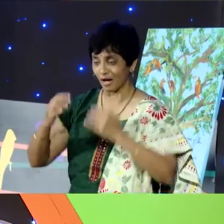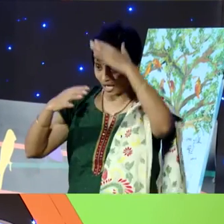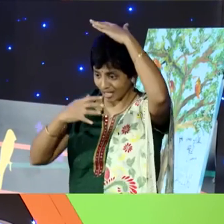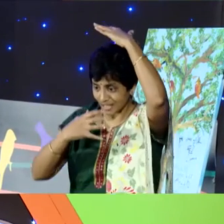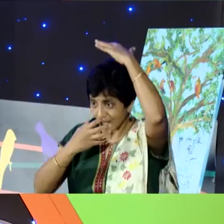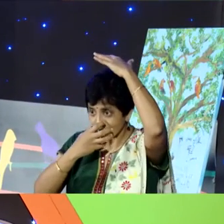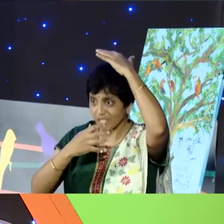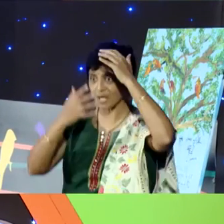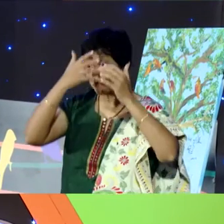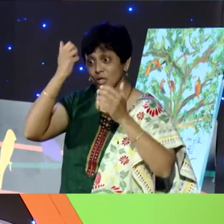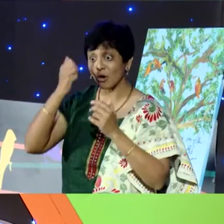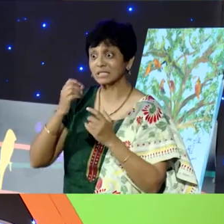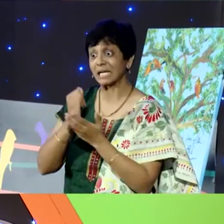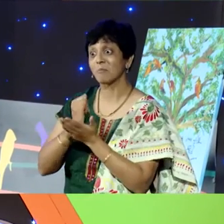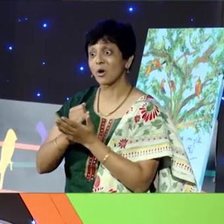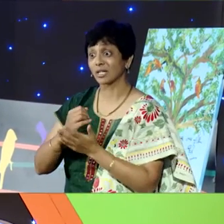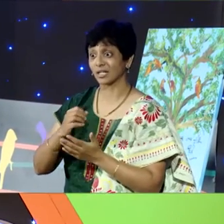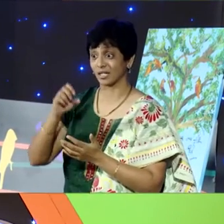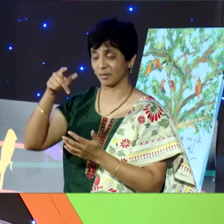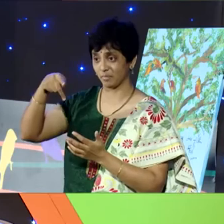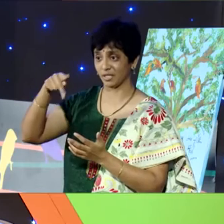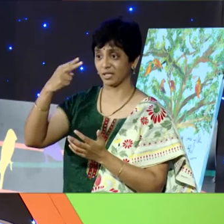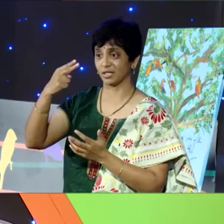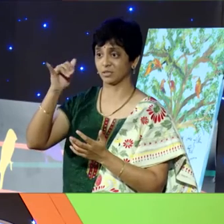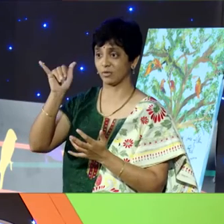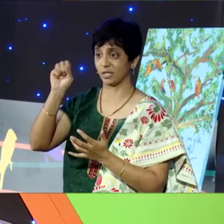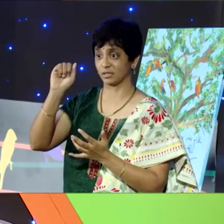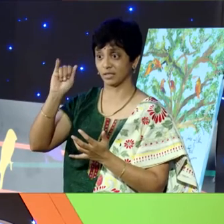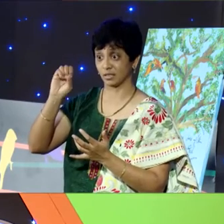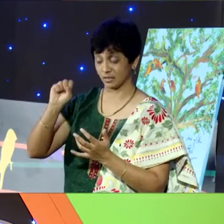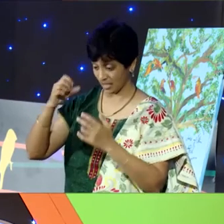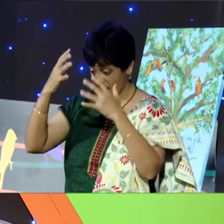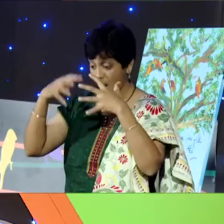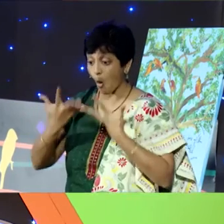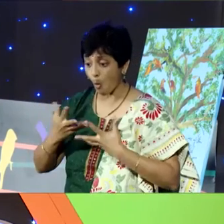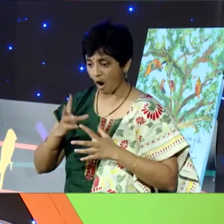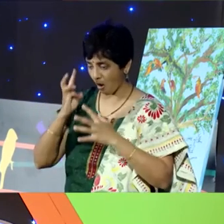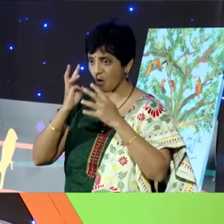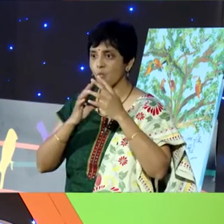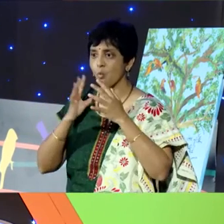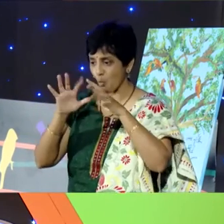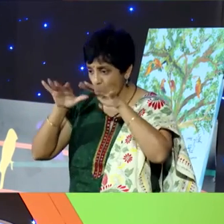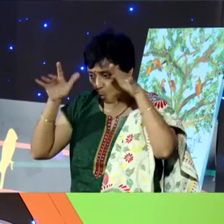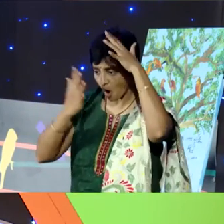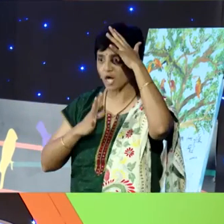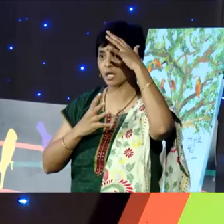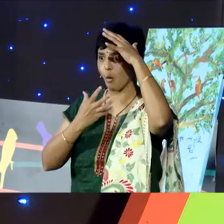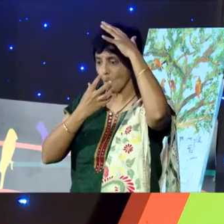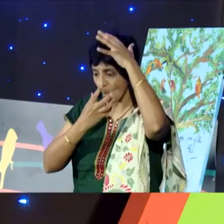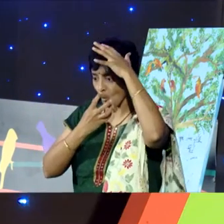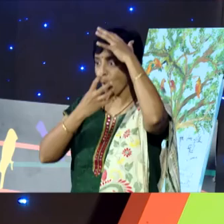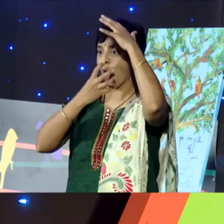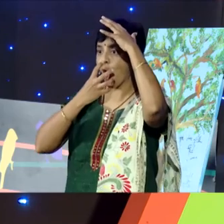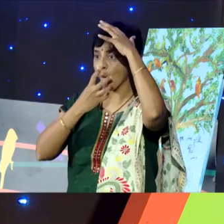to me, because what we learned in the morning, we practiced in the afternoon. Because we went into the water, our practicals were the